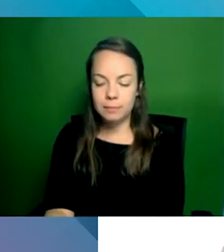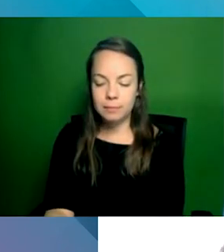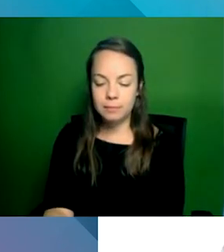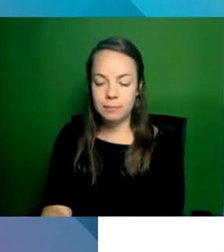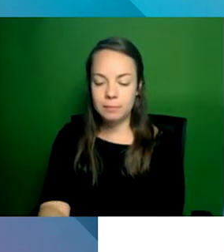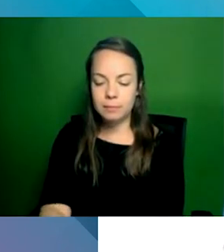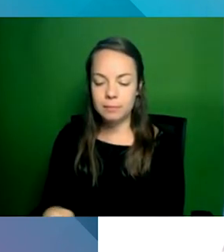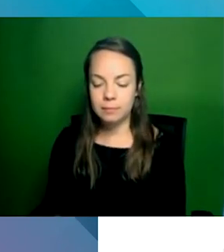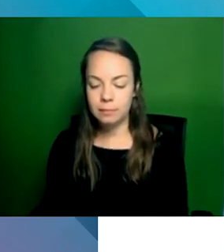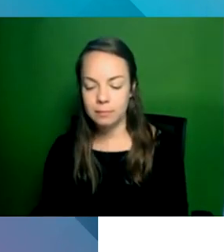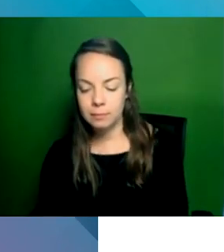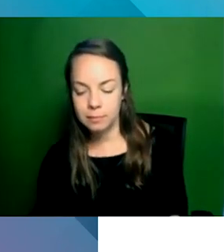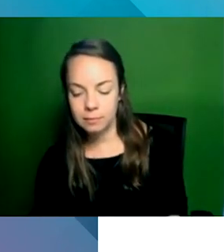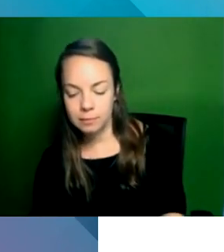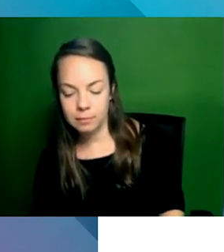There are,